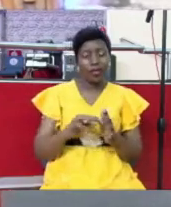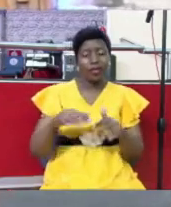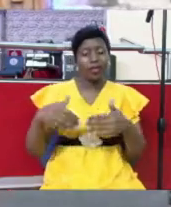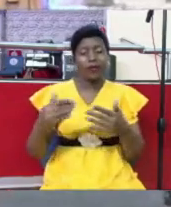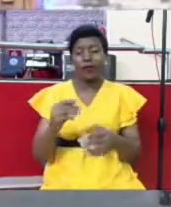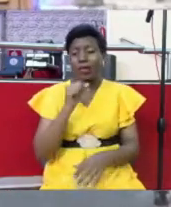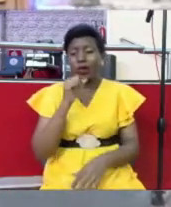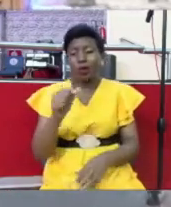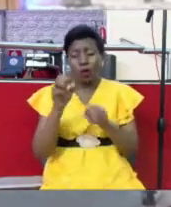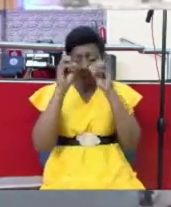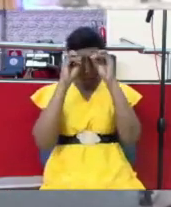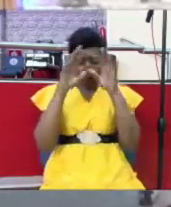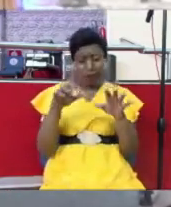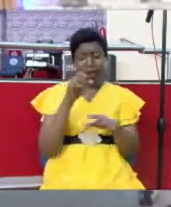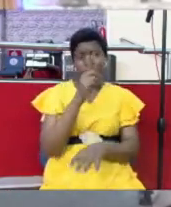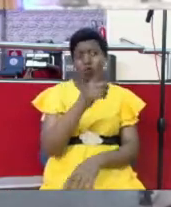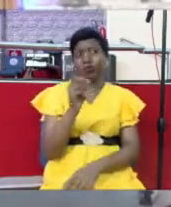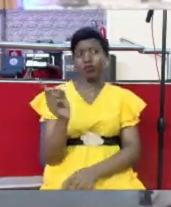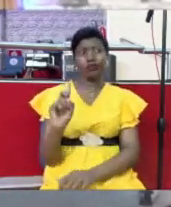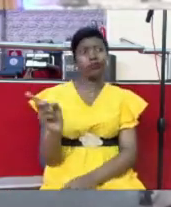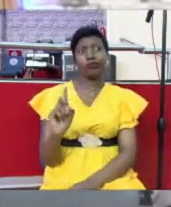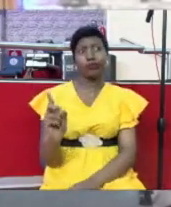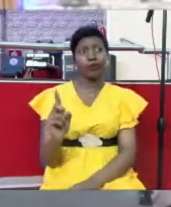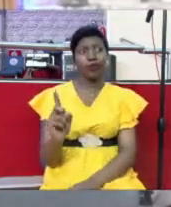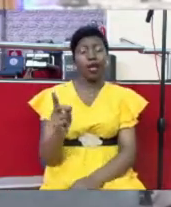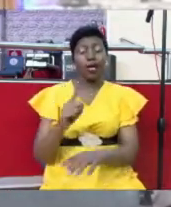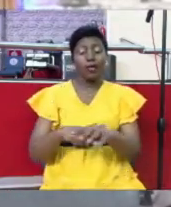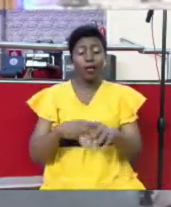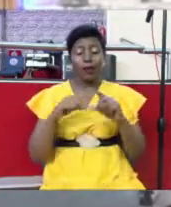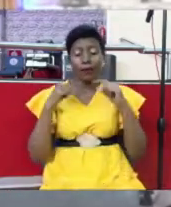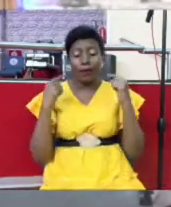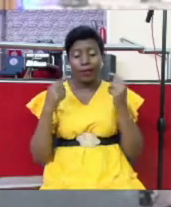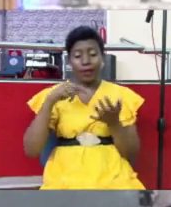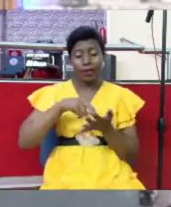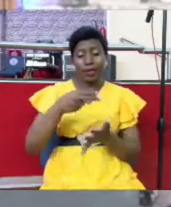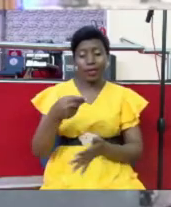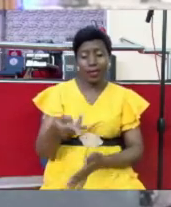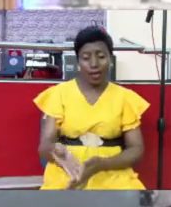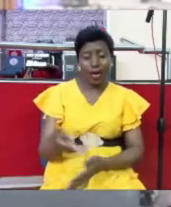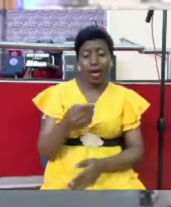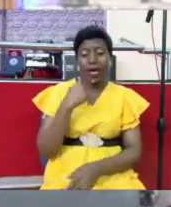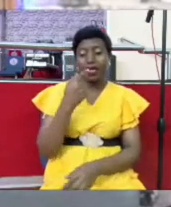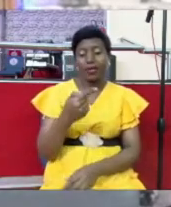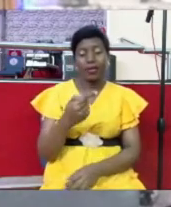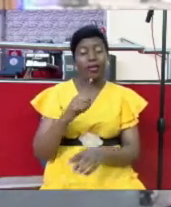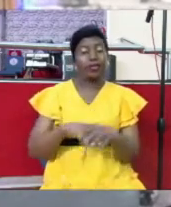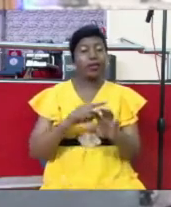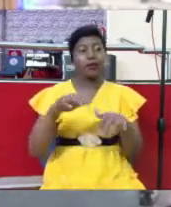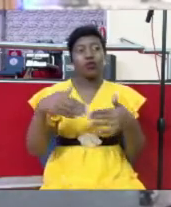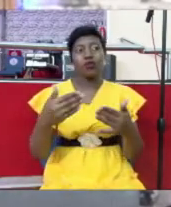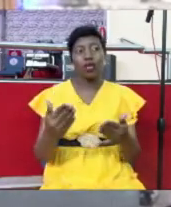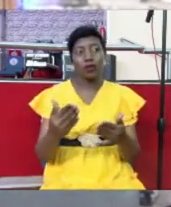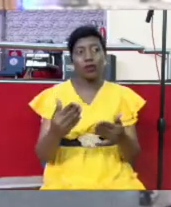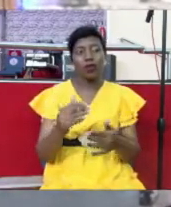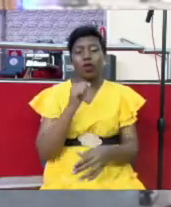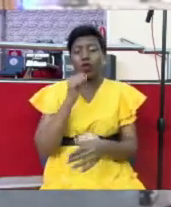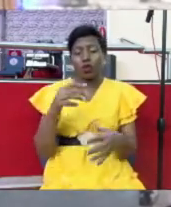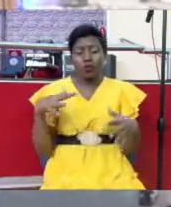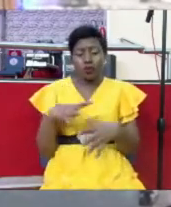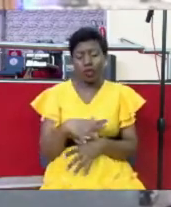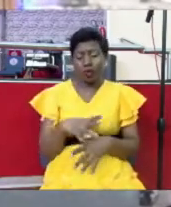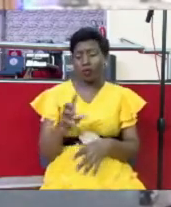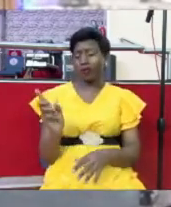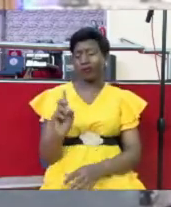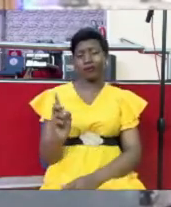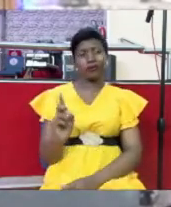the pastor standing here and saying, now it's giving times, and then you go like, hala? Aha, isikushtue kwamba mchungaji anasema sasa ni wakati wa